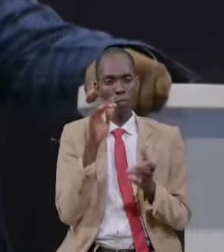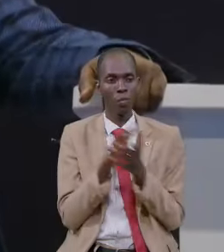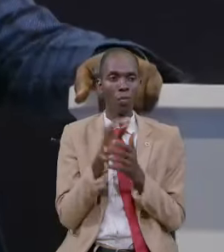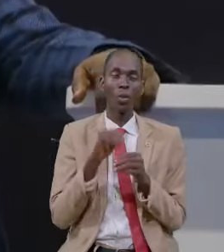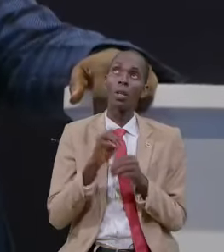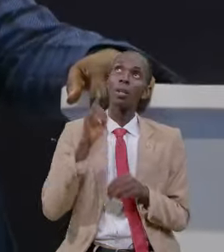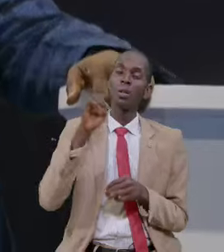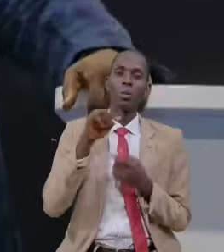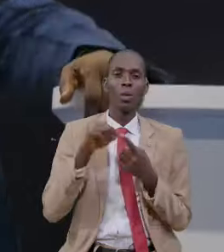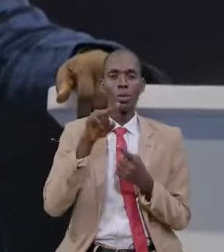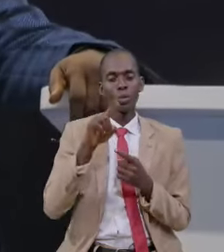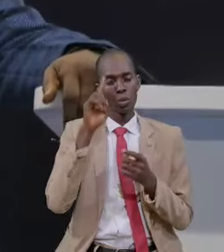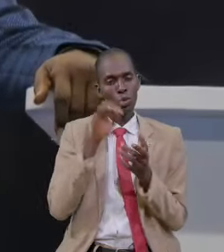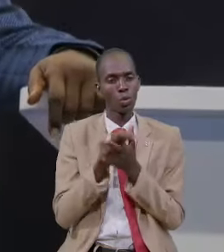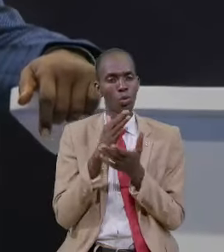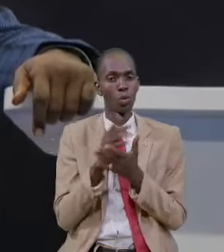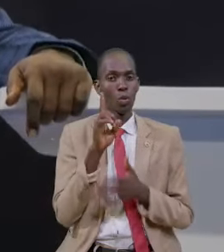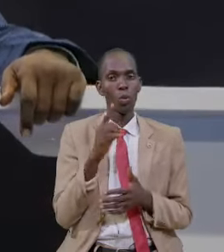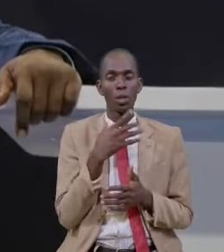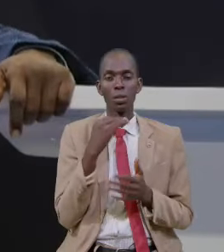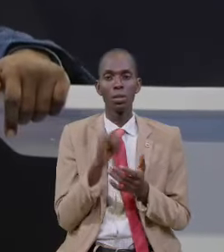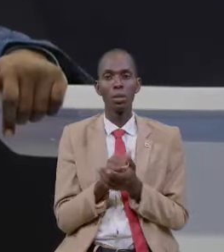trust somebody, it says, I'll be